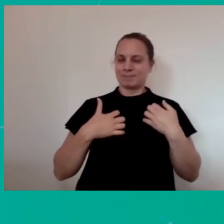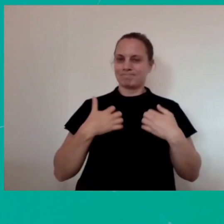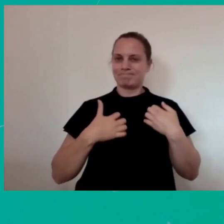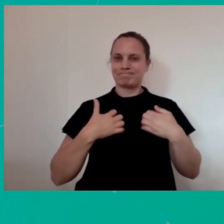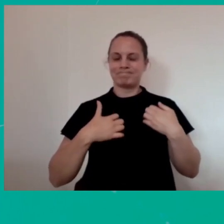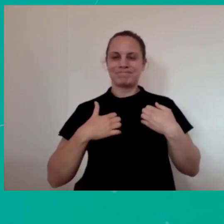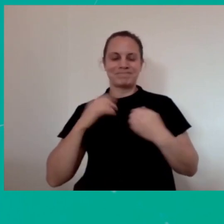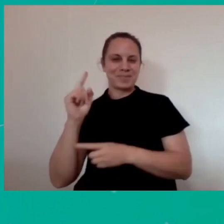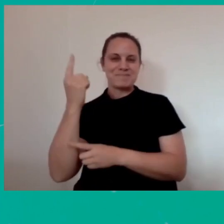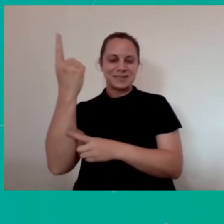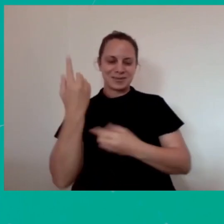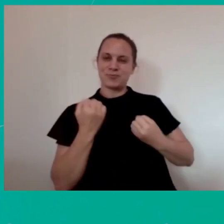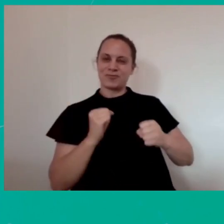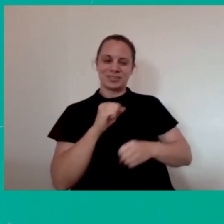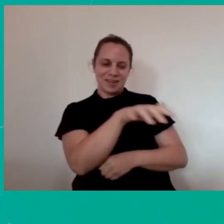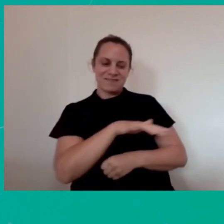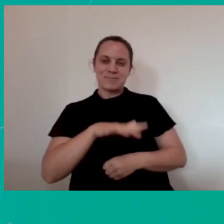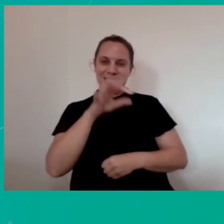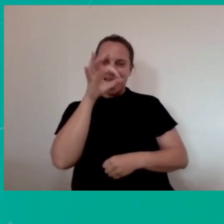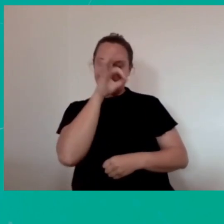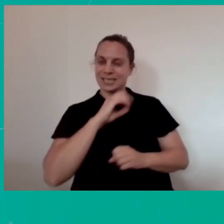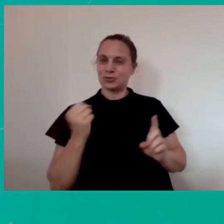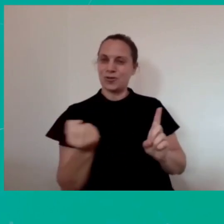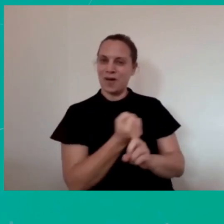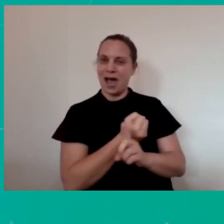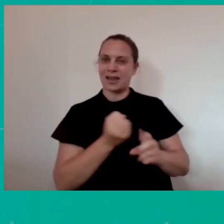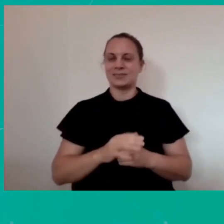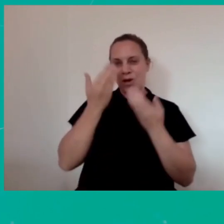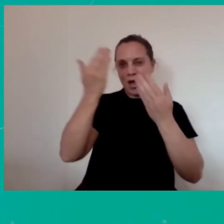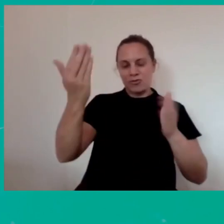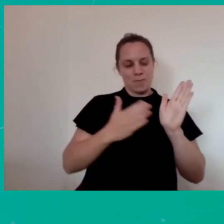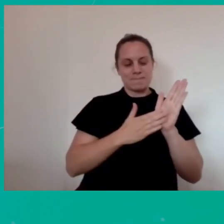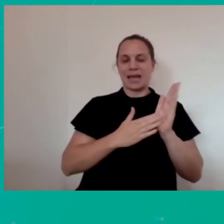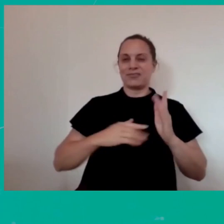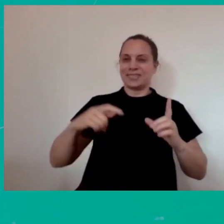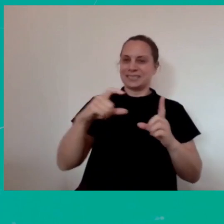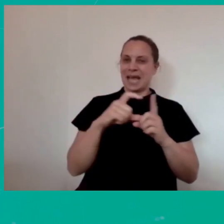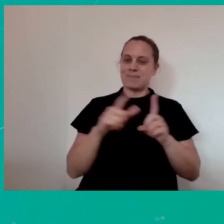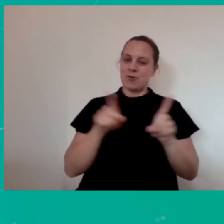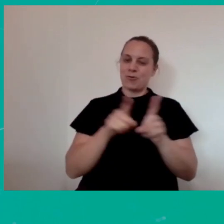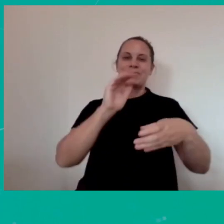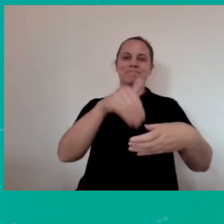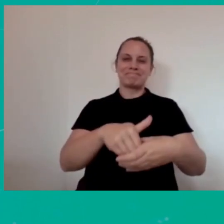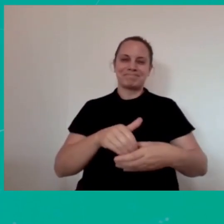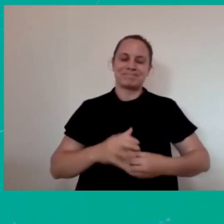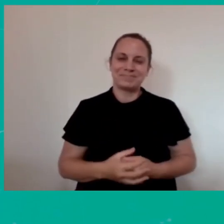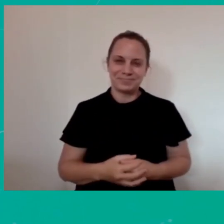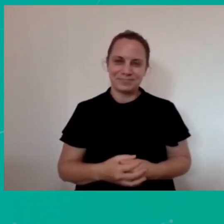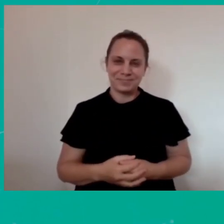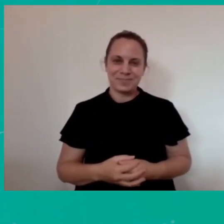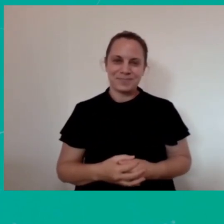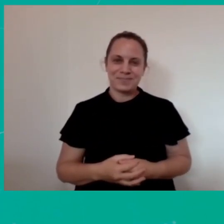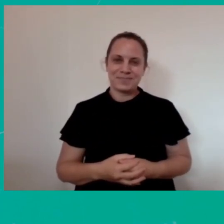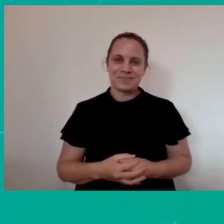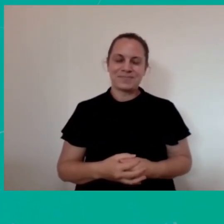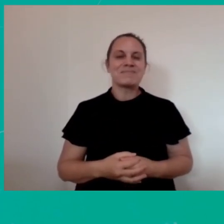for the Prevention of Family and Sexual Violence, Honourable Marama Davidson, is also joining us. We have